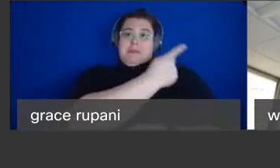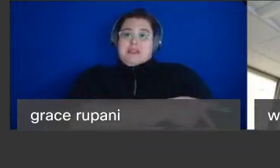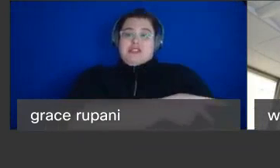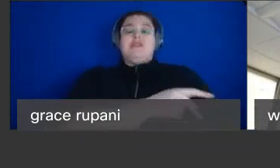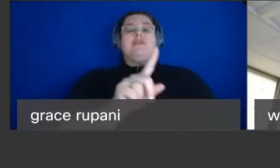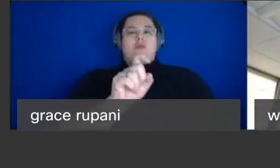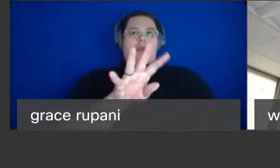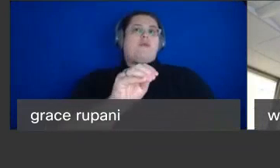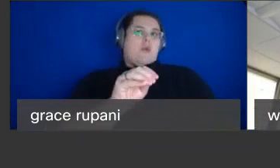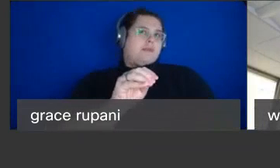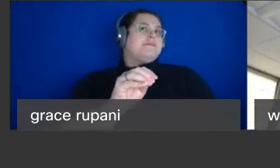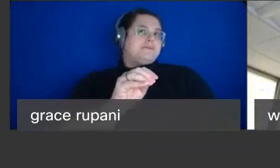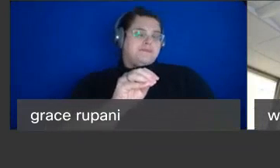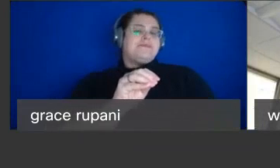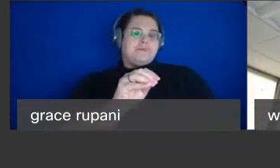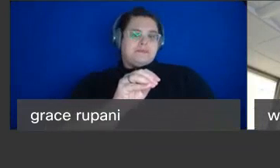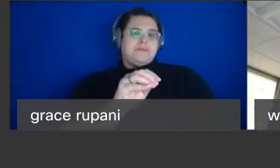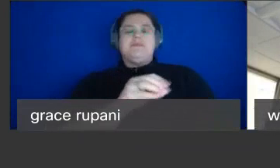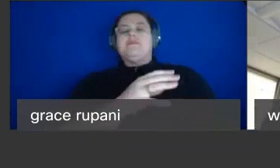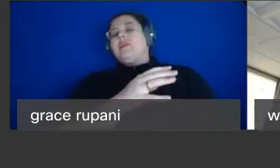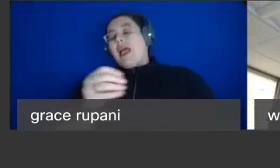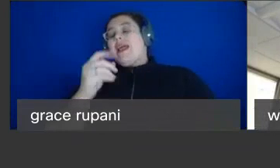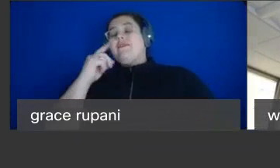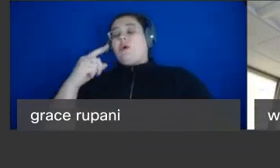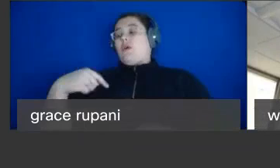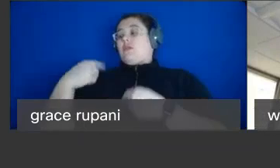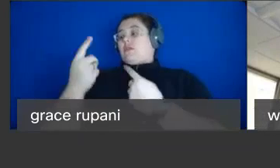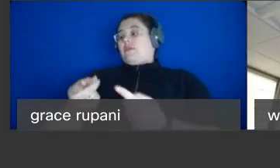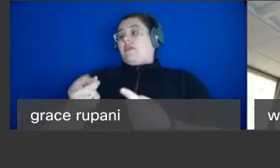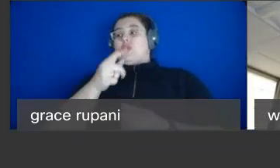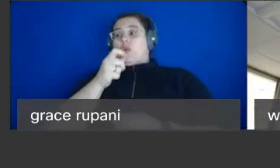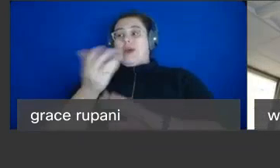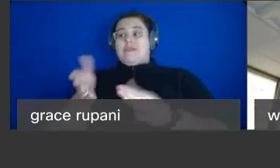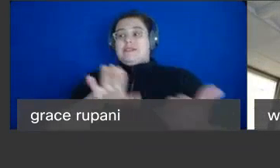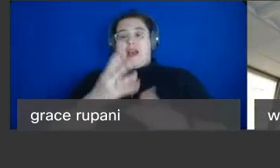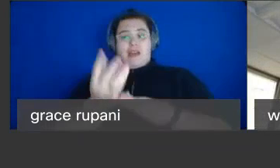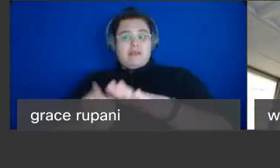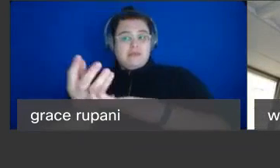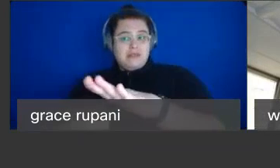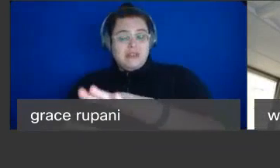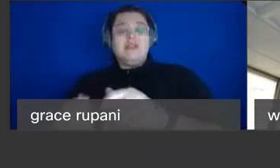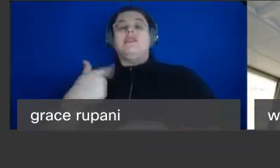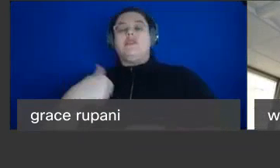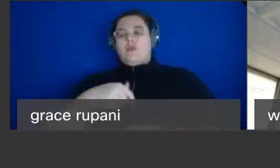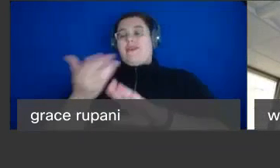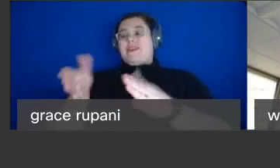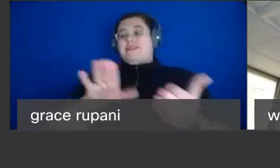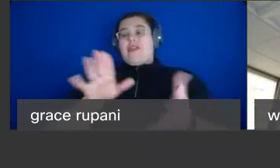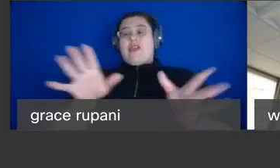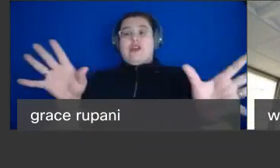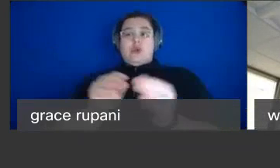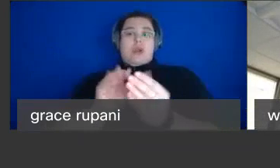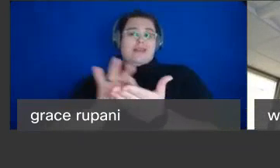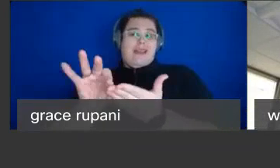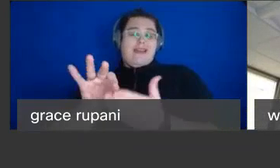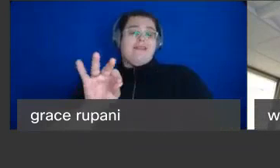And in terms of those who've lost their lives, we have a death total of 46, with 33